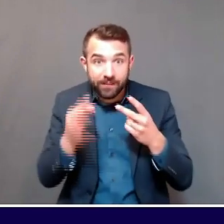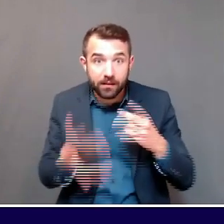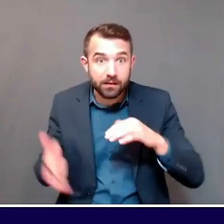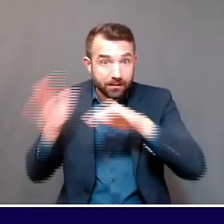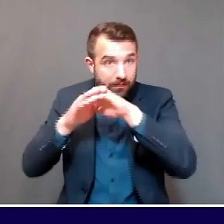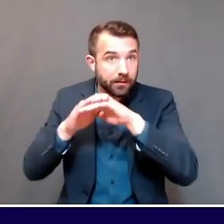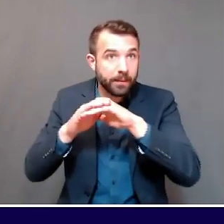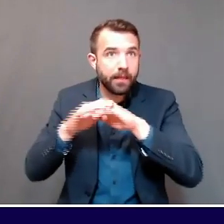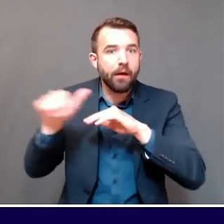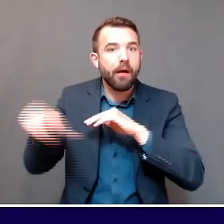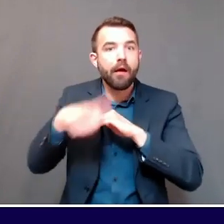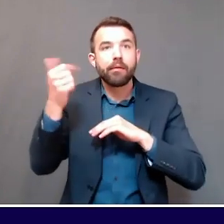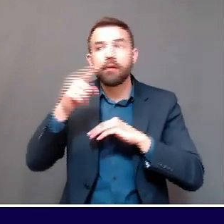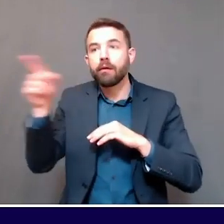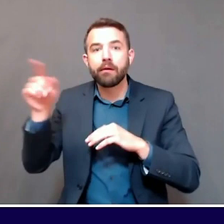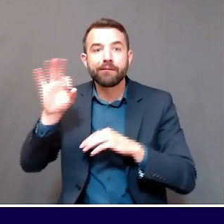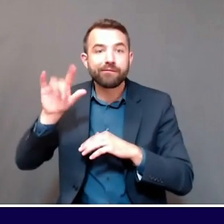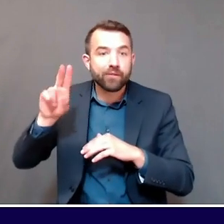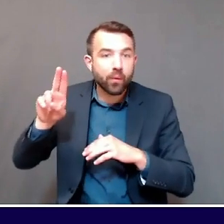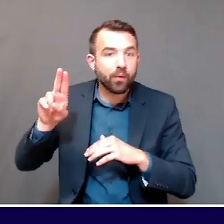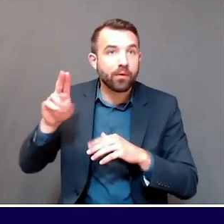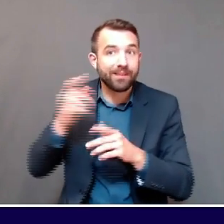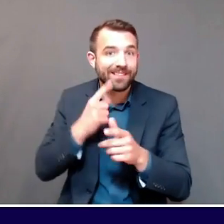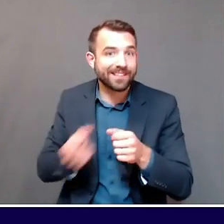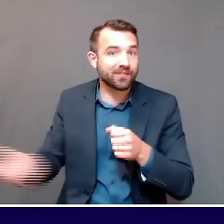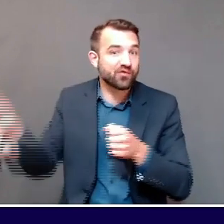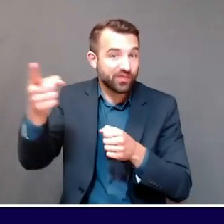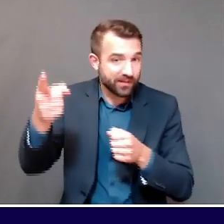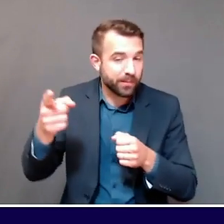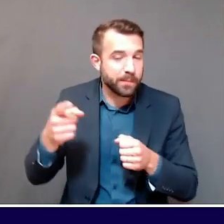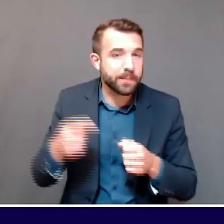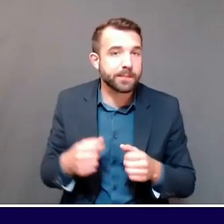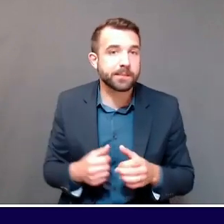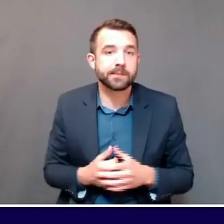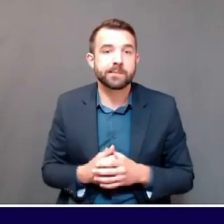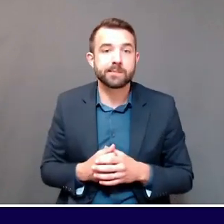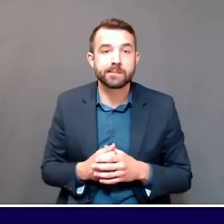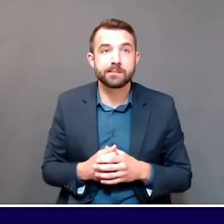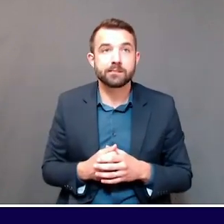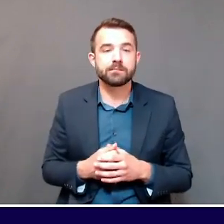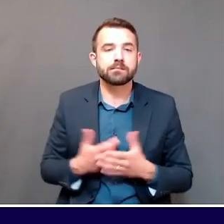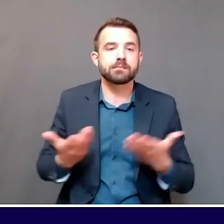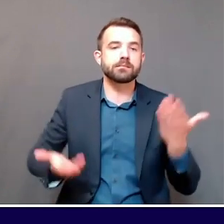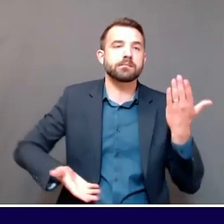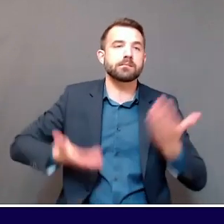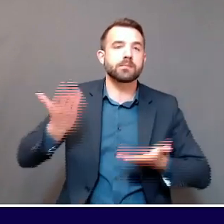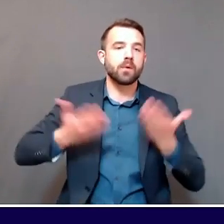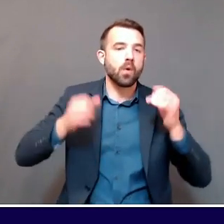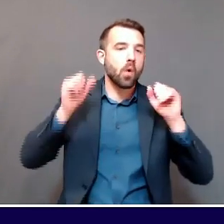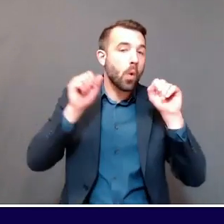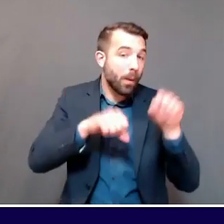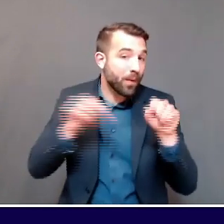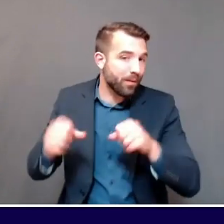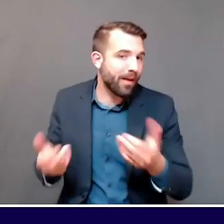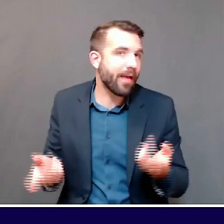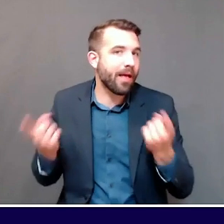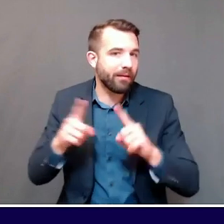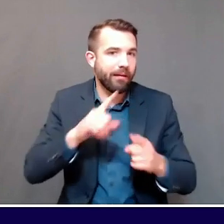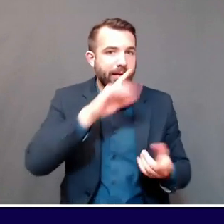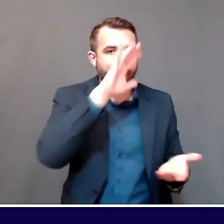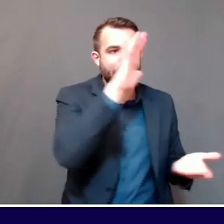top of a bad influenza season, we might get back into a position where PPE stocks became in